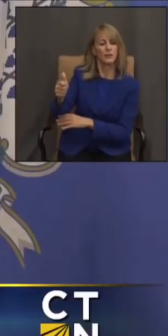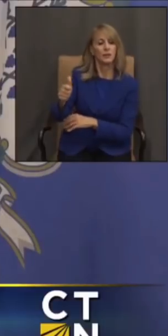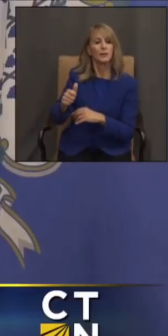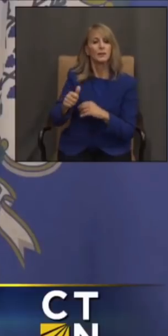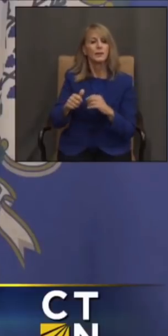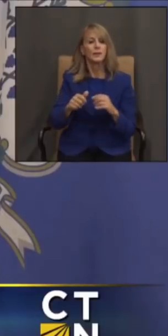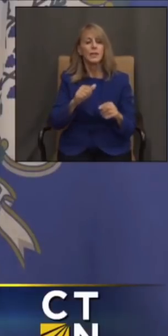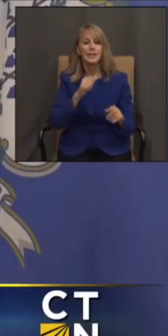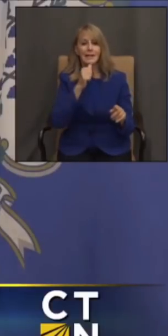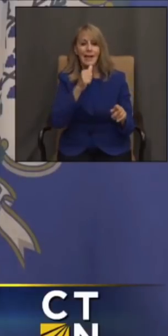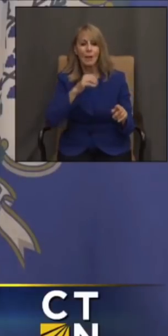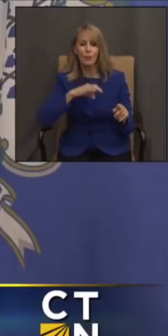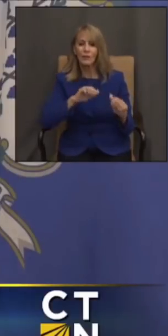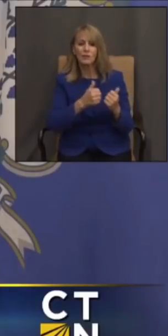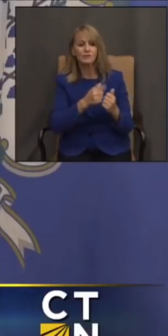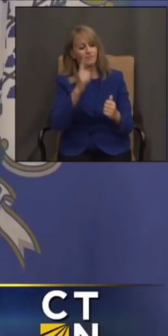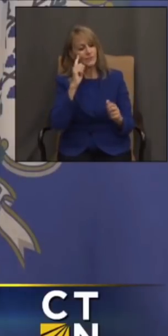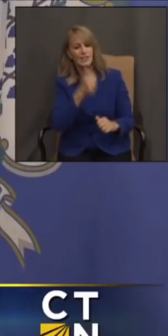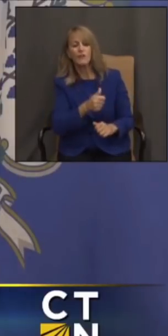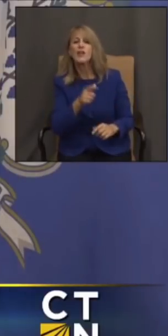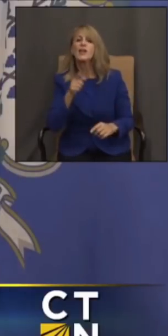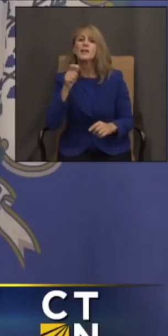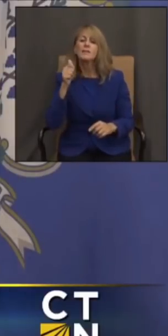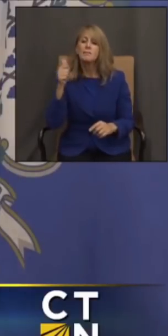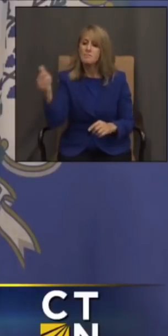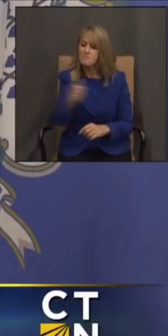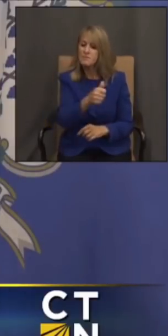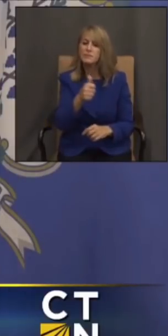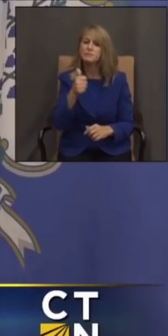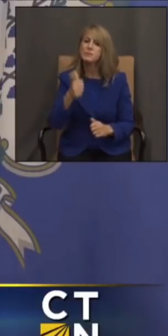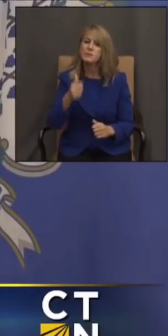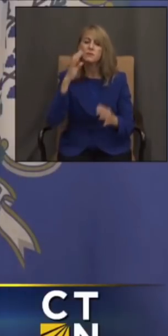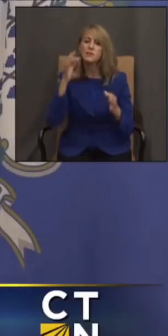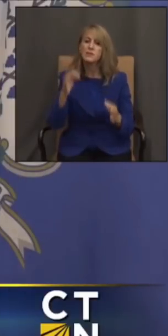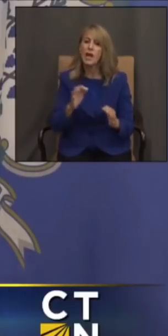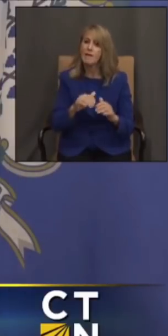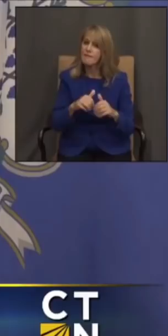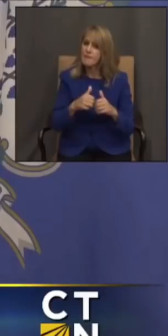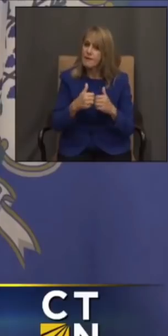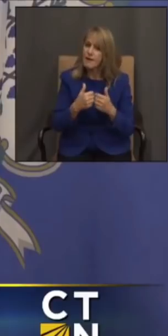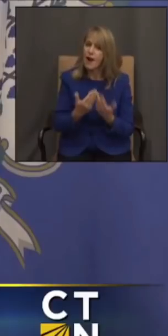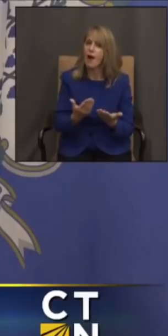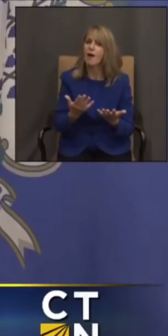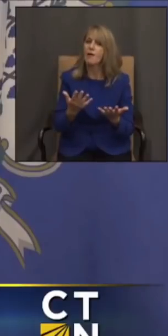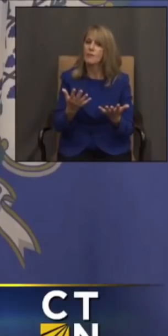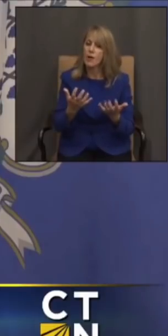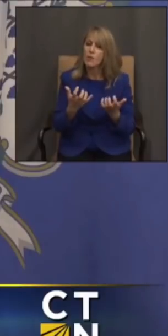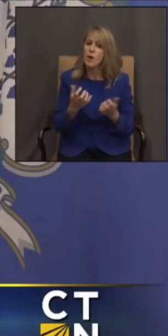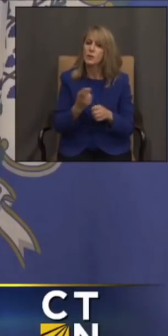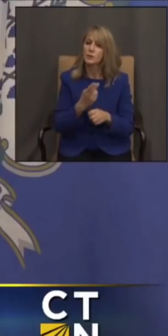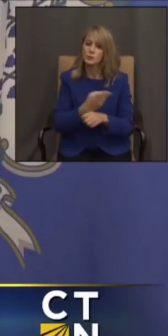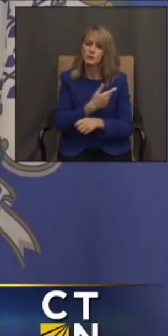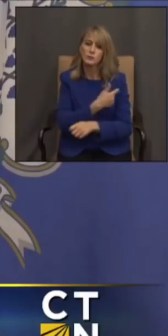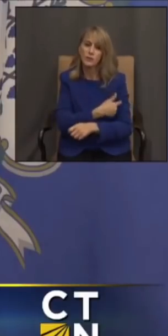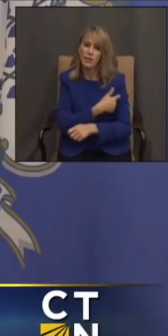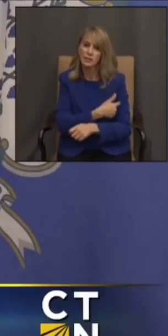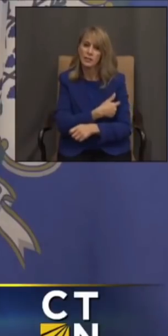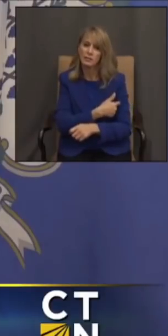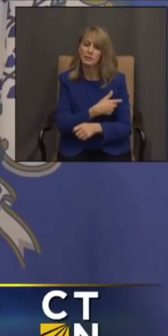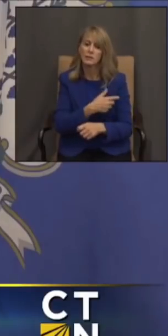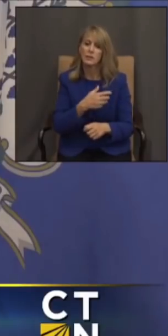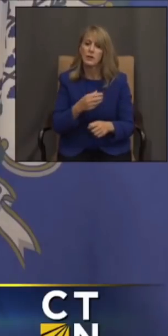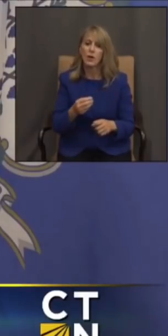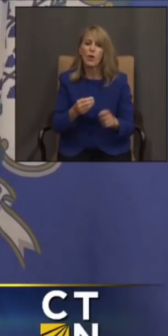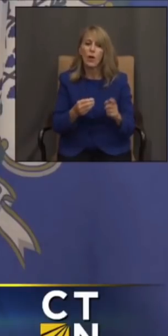the determination in terms of how they want to use the vaccinations or a notice that you have